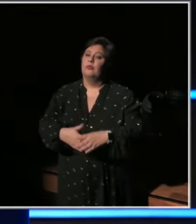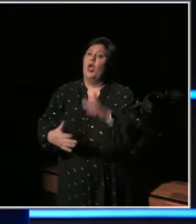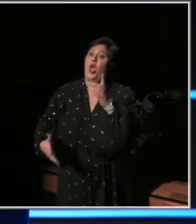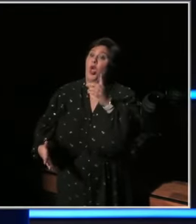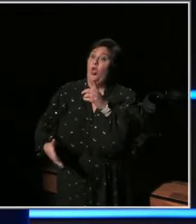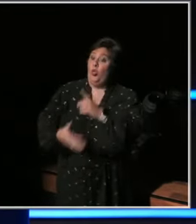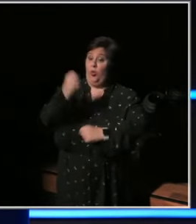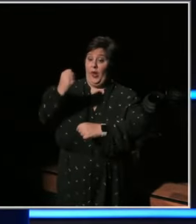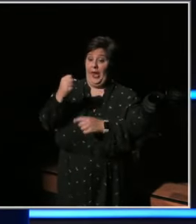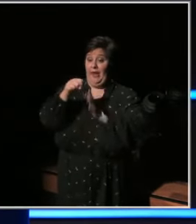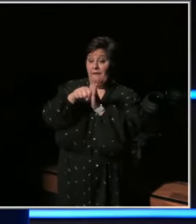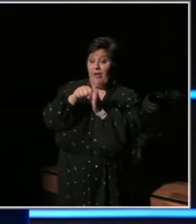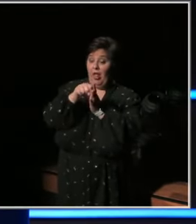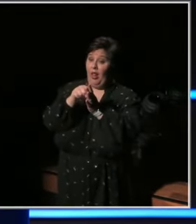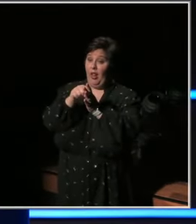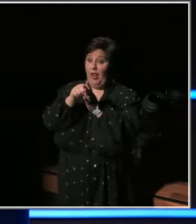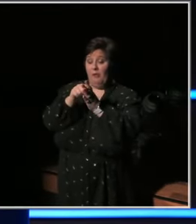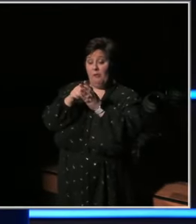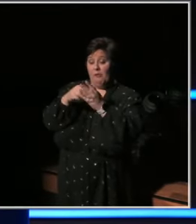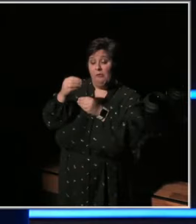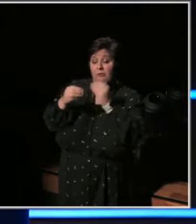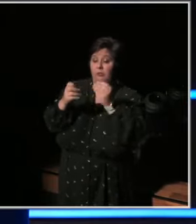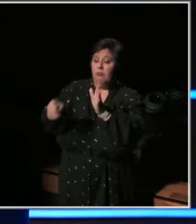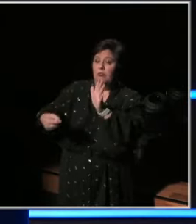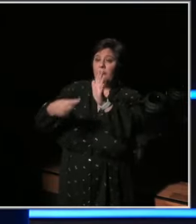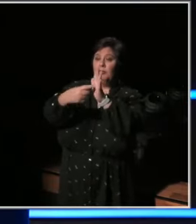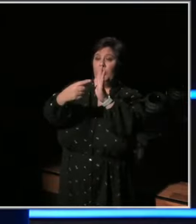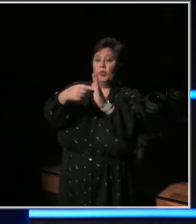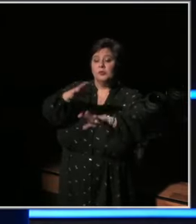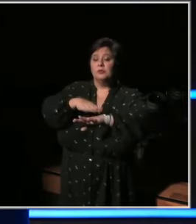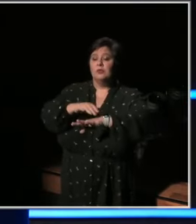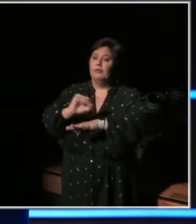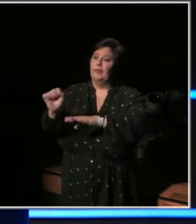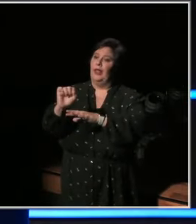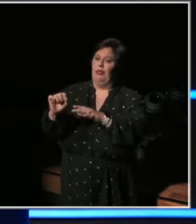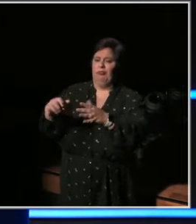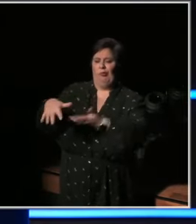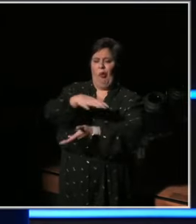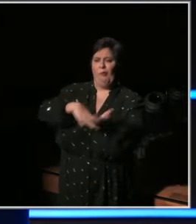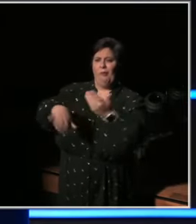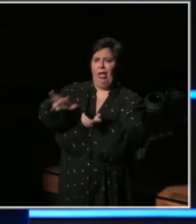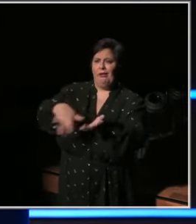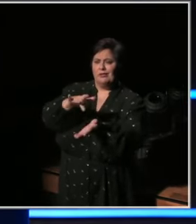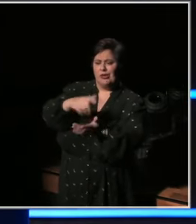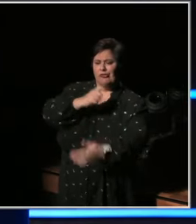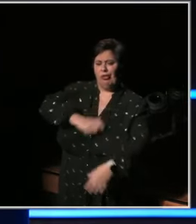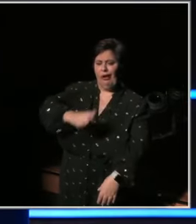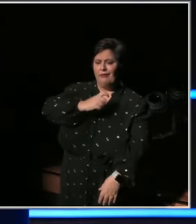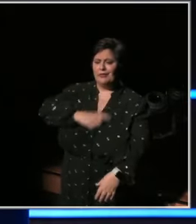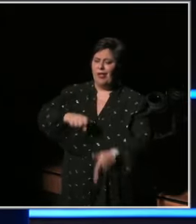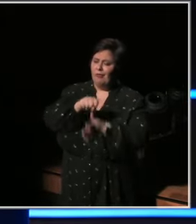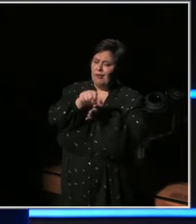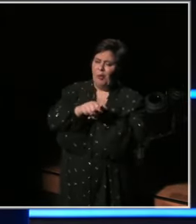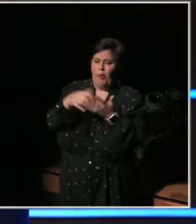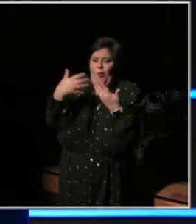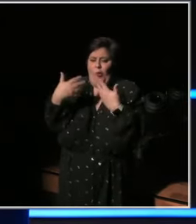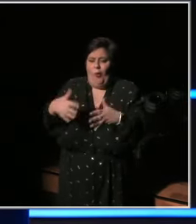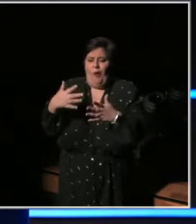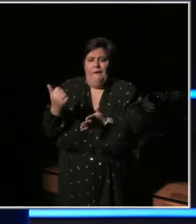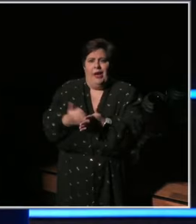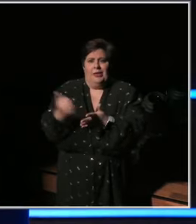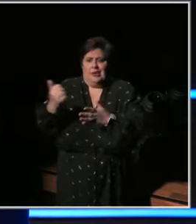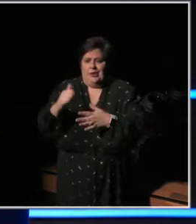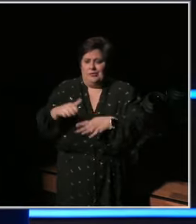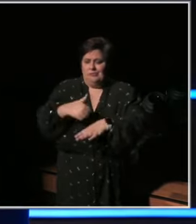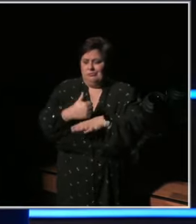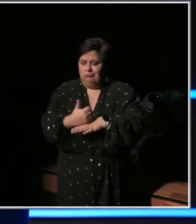The winning film charts a pivotal time in the life of the complex central character. The filmmaker did a fantastic job